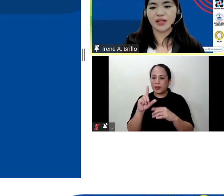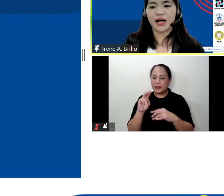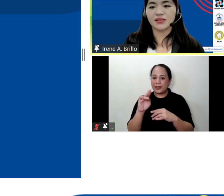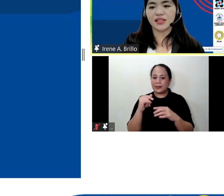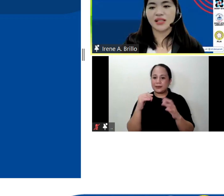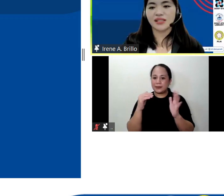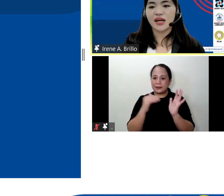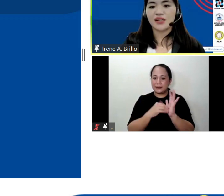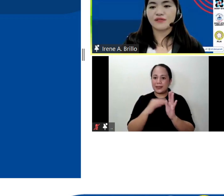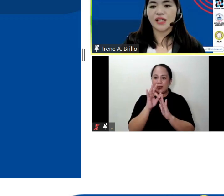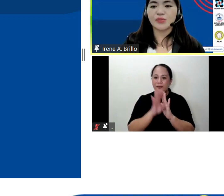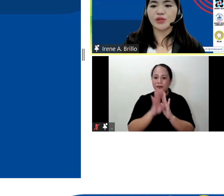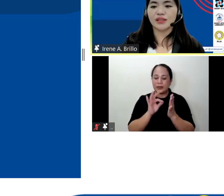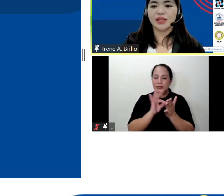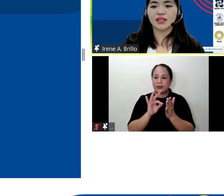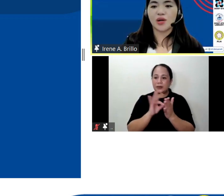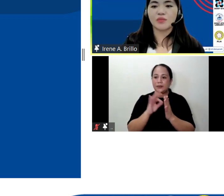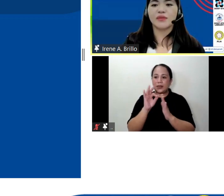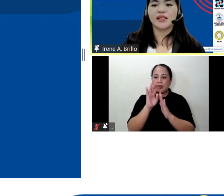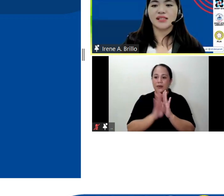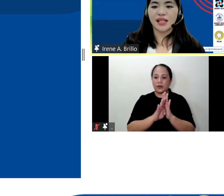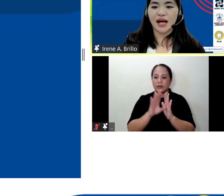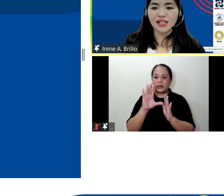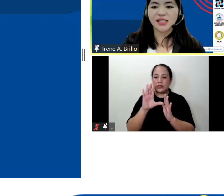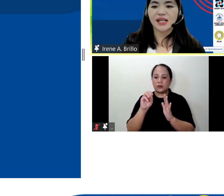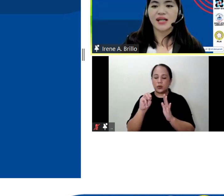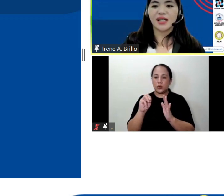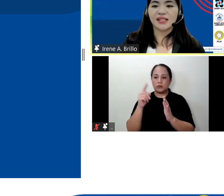Facebook account is